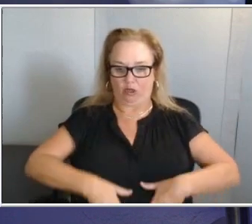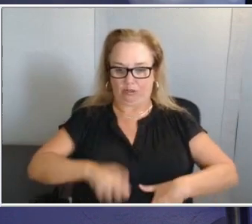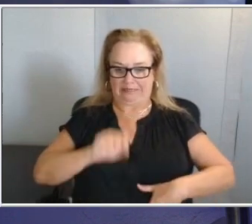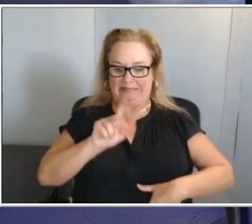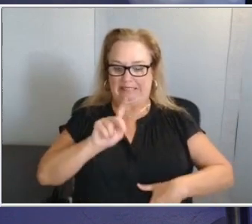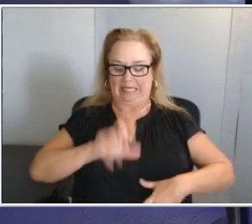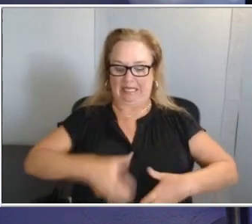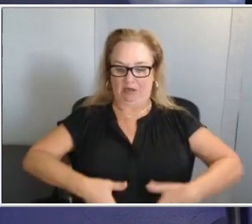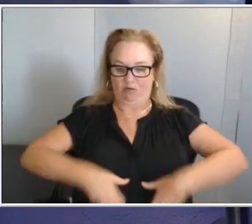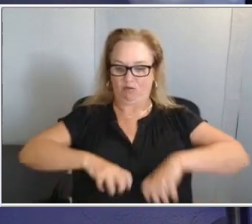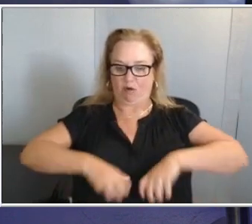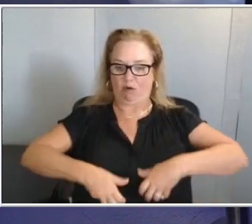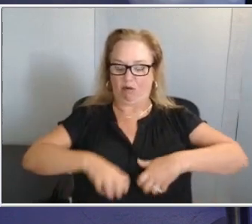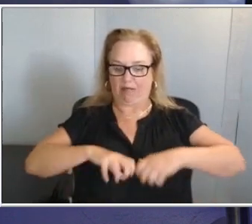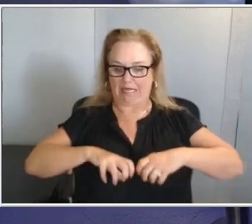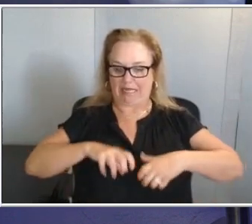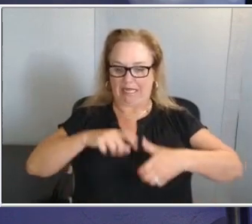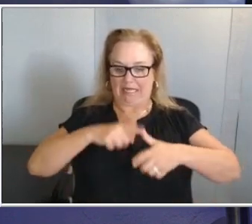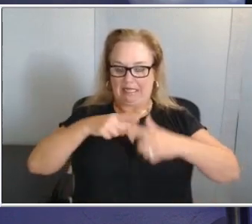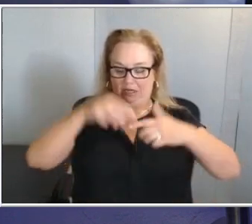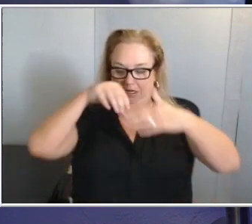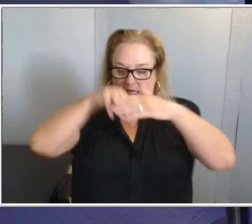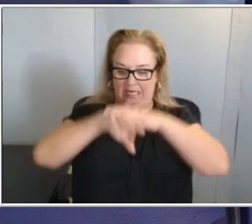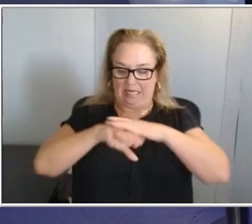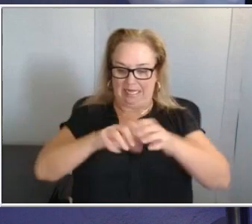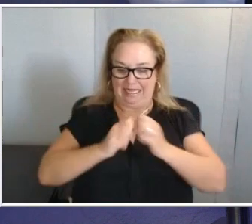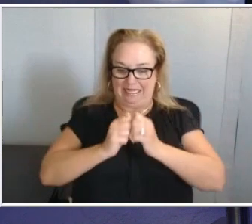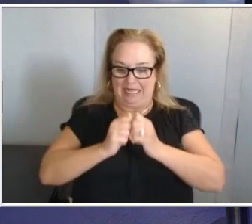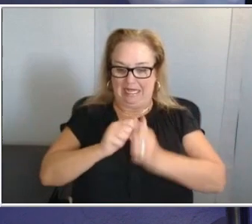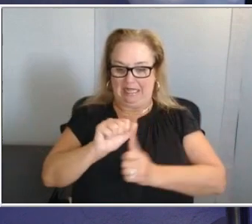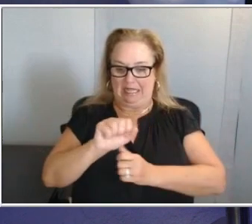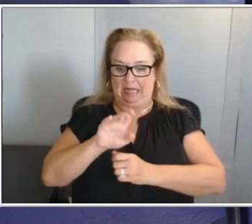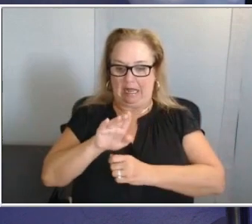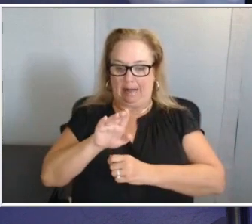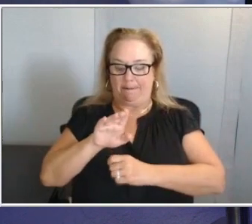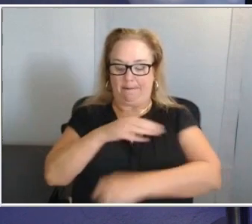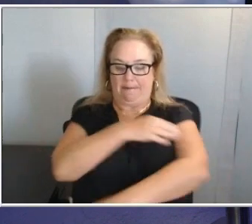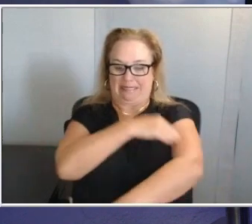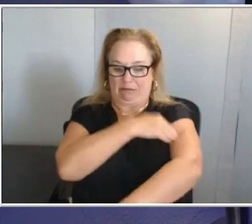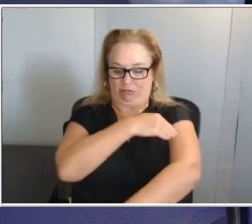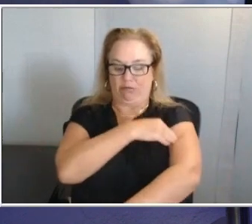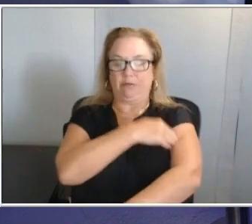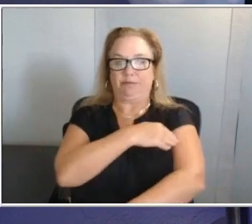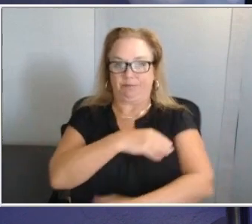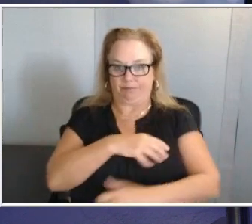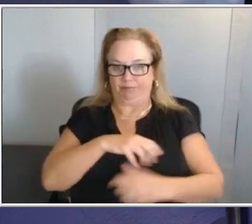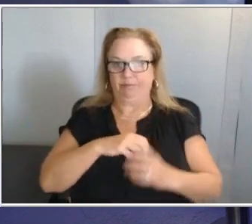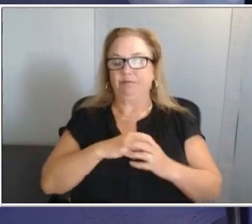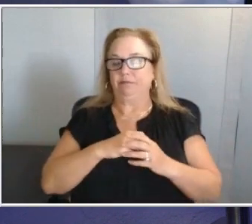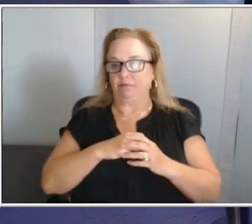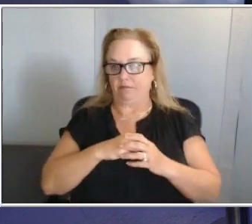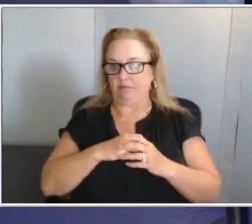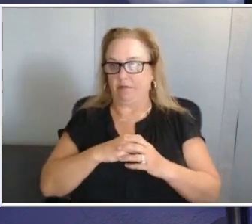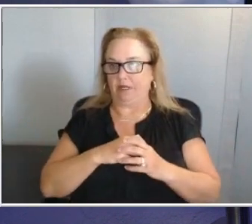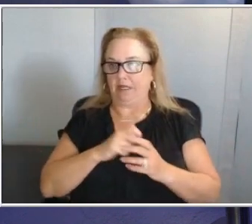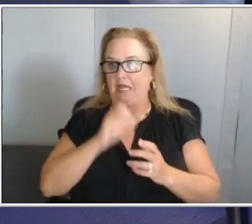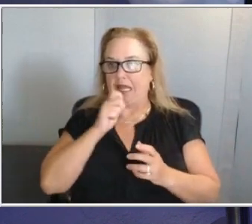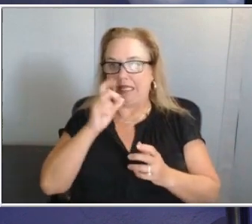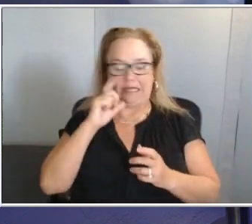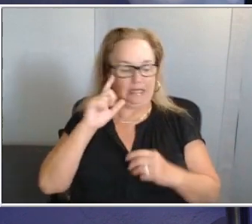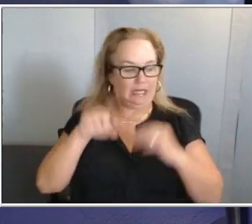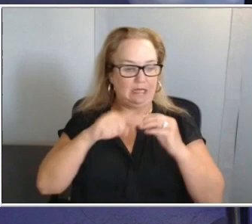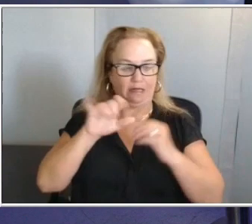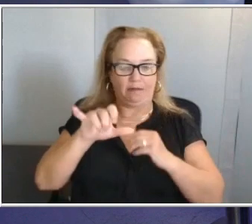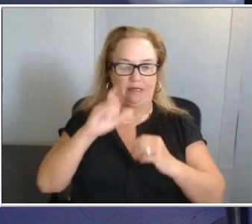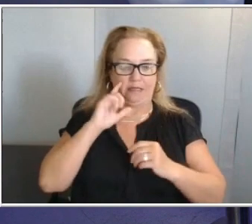Yeah. And then you're getting in there and actually tightening the abdominal muscles. Yep, bringing them back together. I hadn't thought of that. Yeah. People think it's a nip